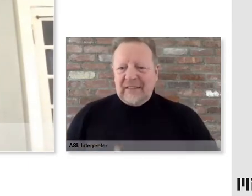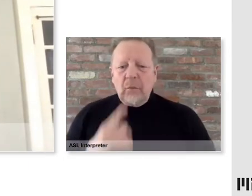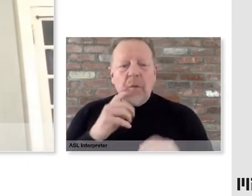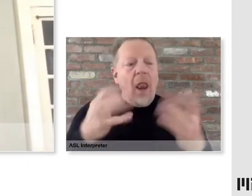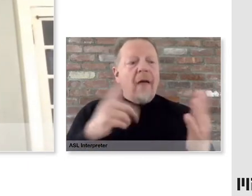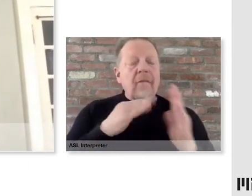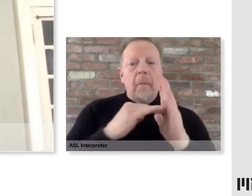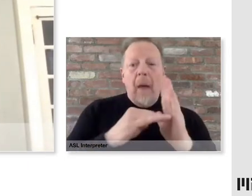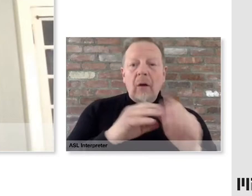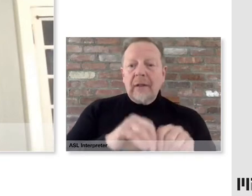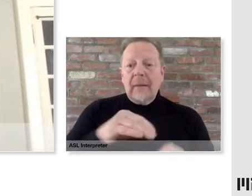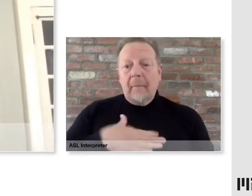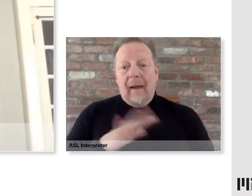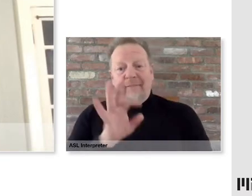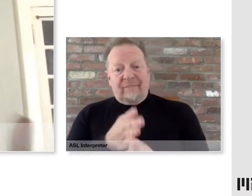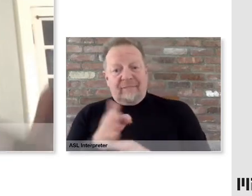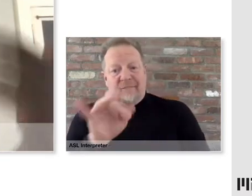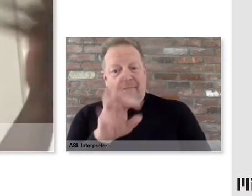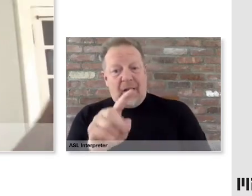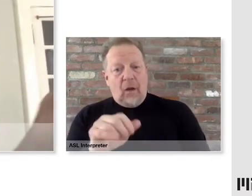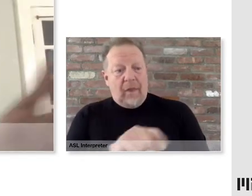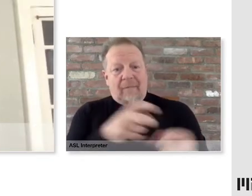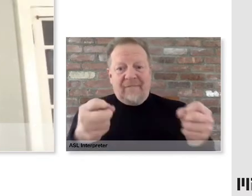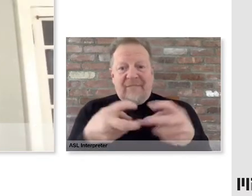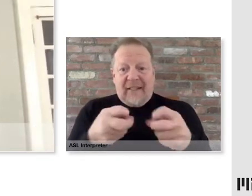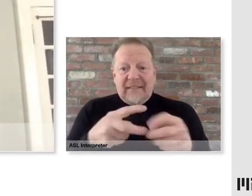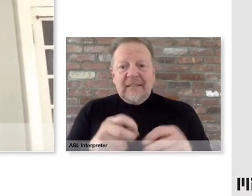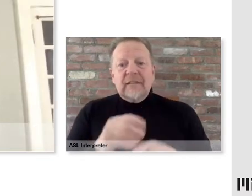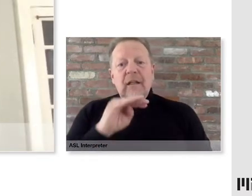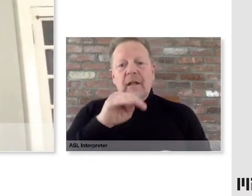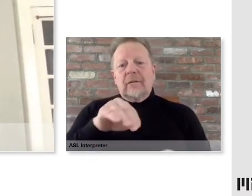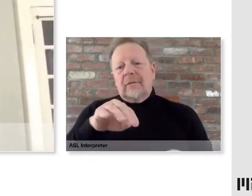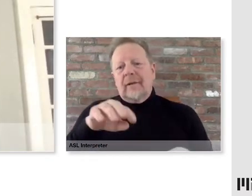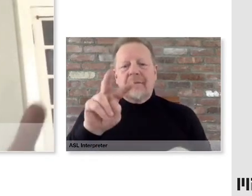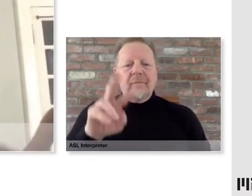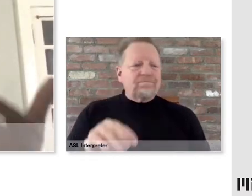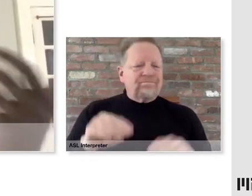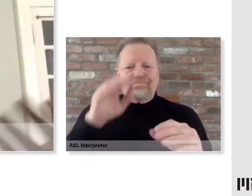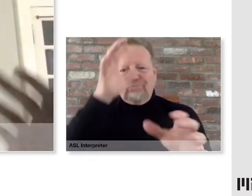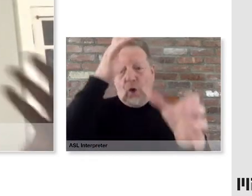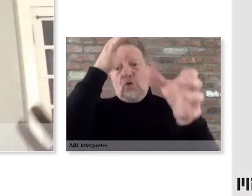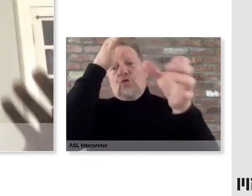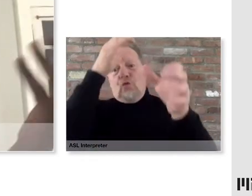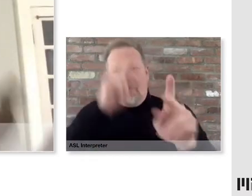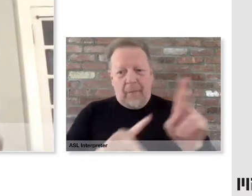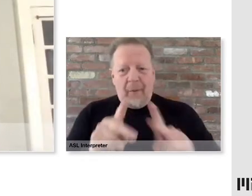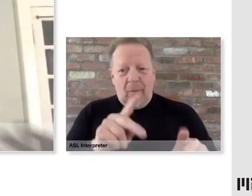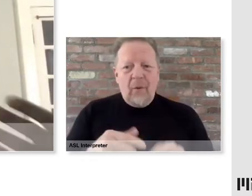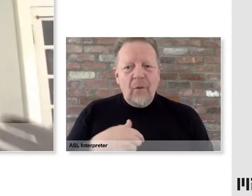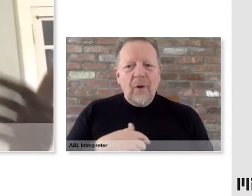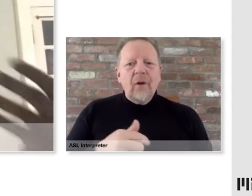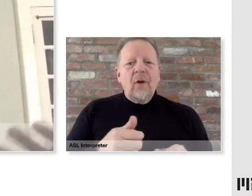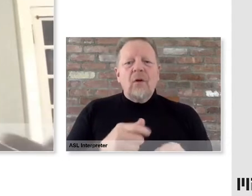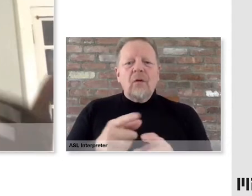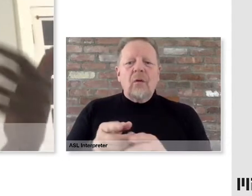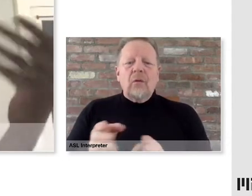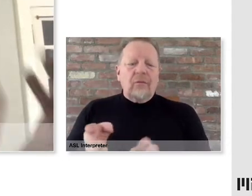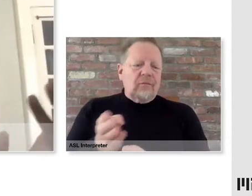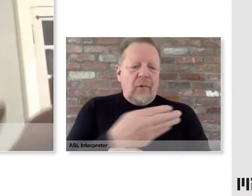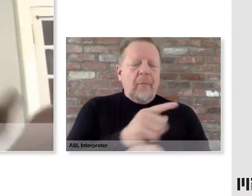my field wish they were physics, right? The physics envy kind of concept, right? I think we've borrowed from this tradition of being able